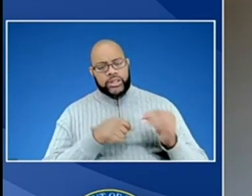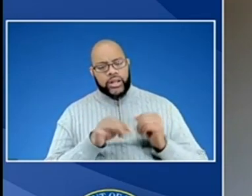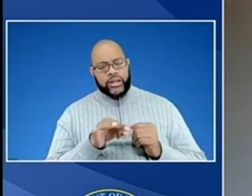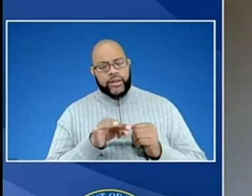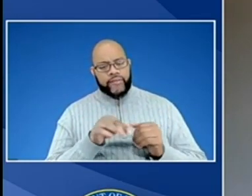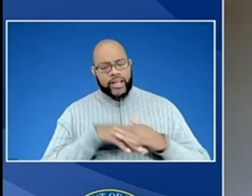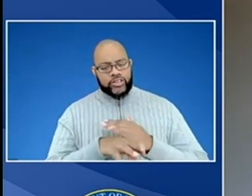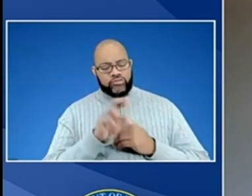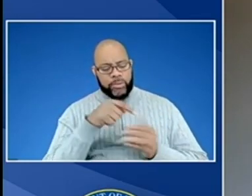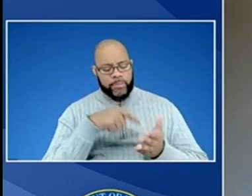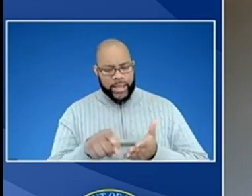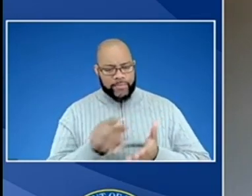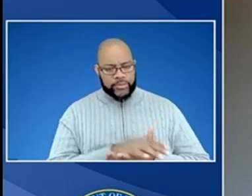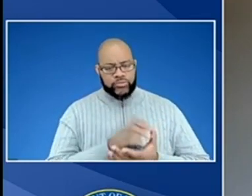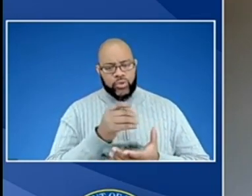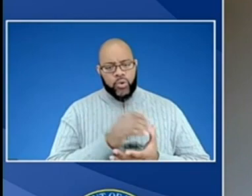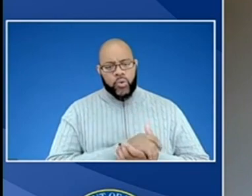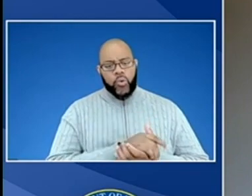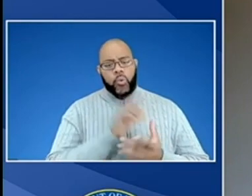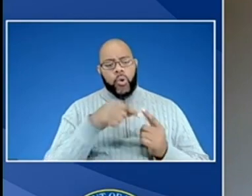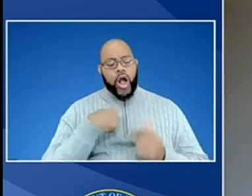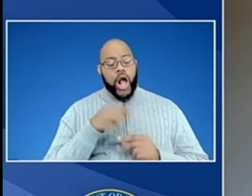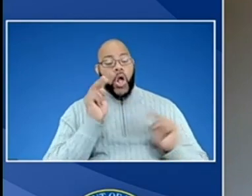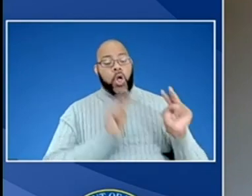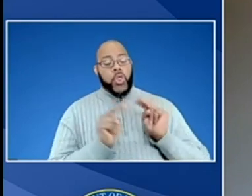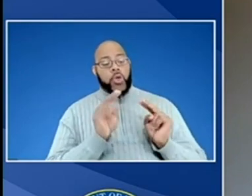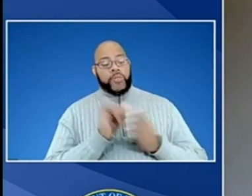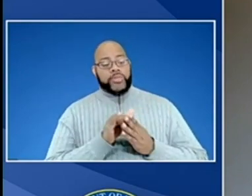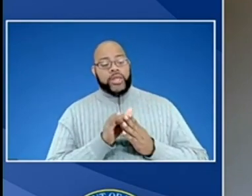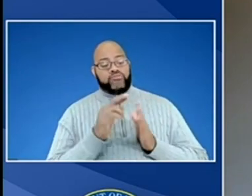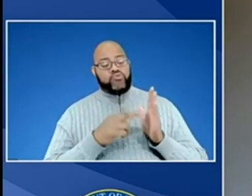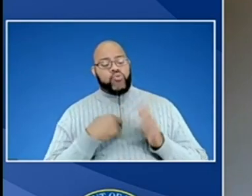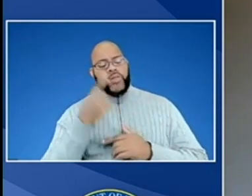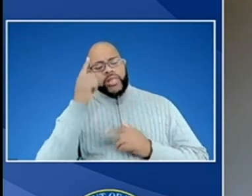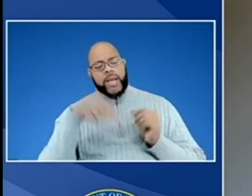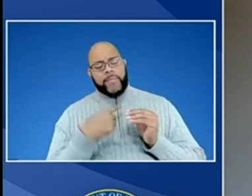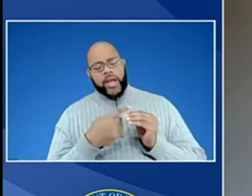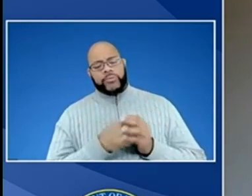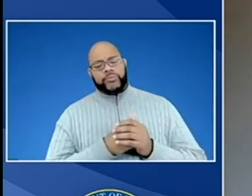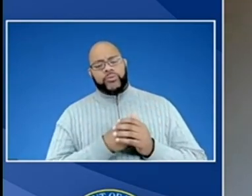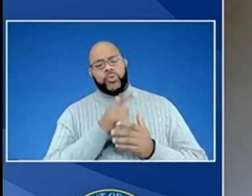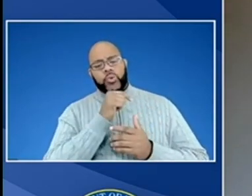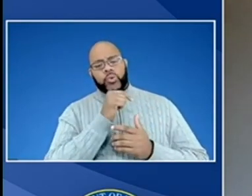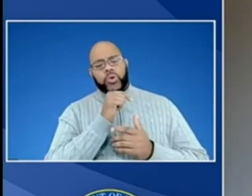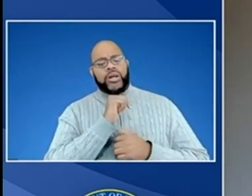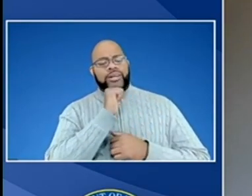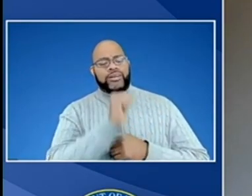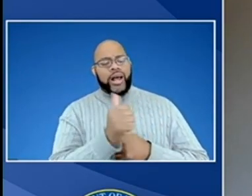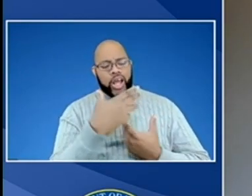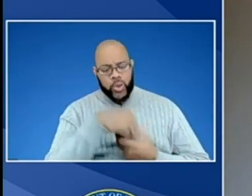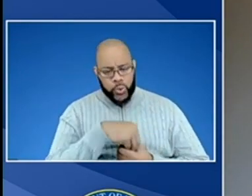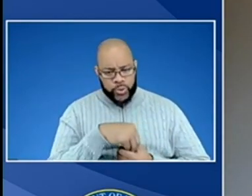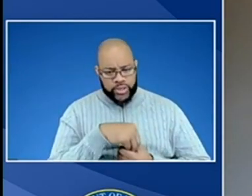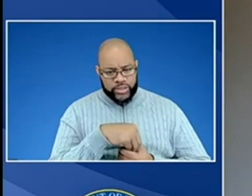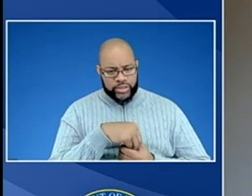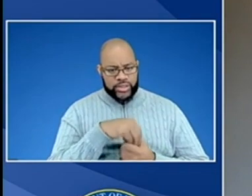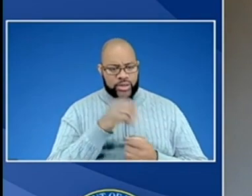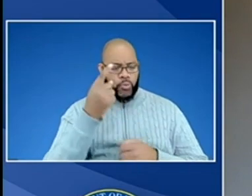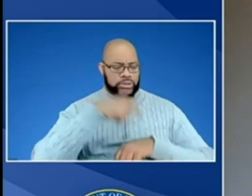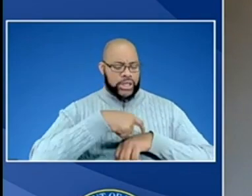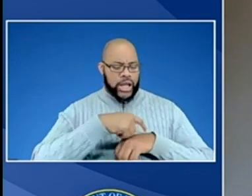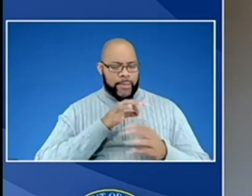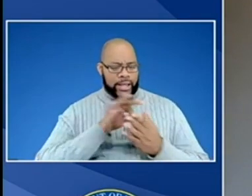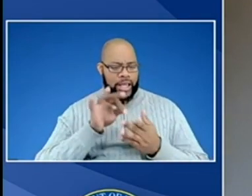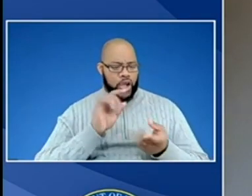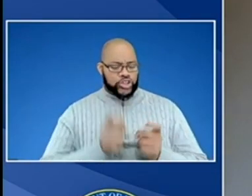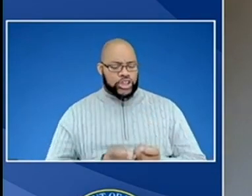entering repayment. So when I look at this provision, what I'm thinking about is who's not included in the one-time account